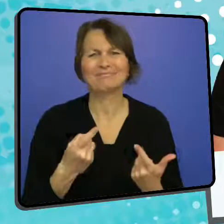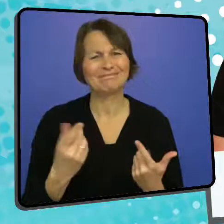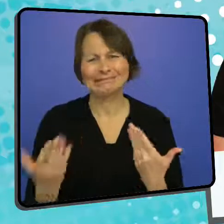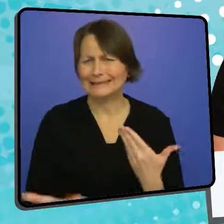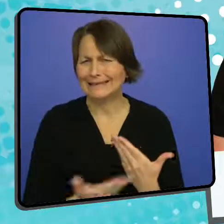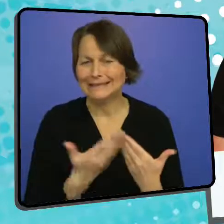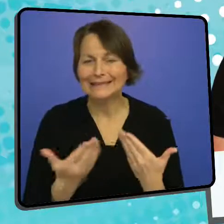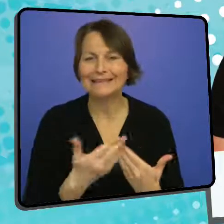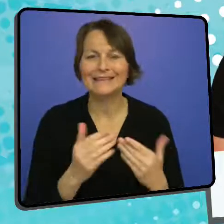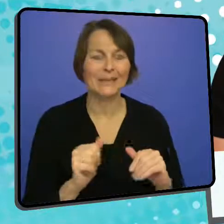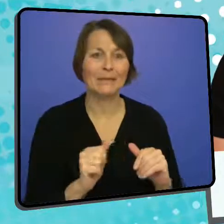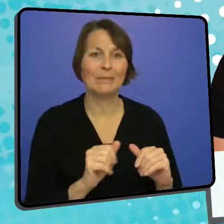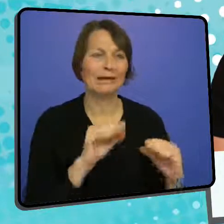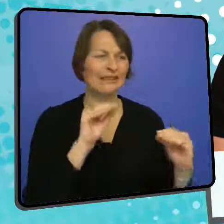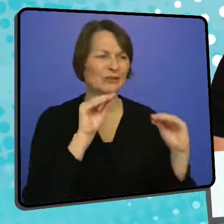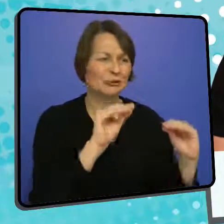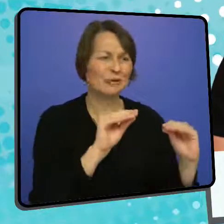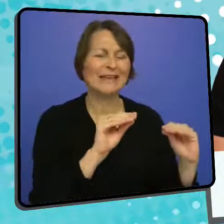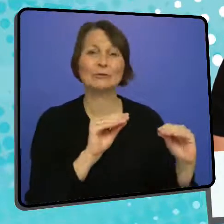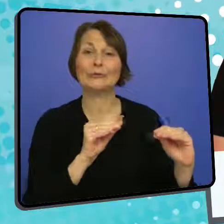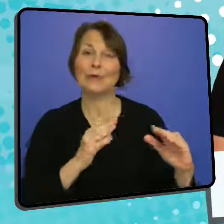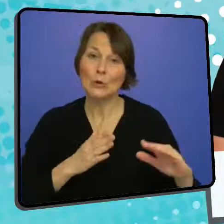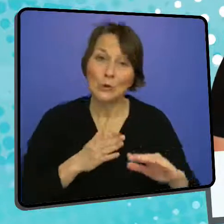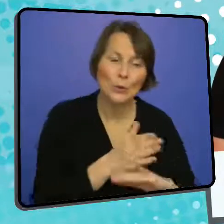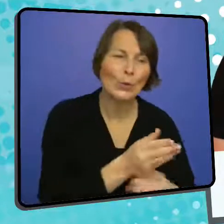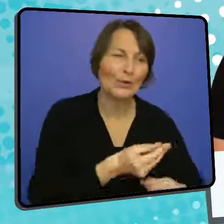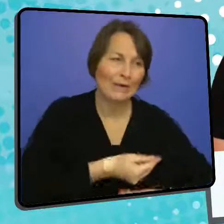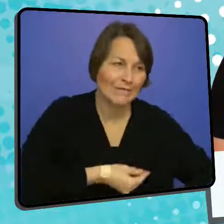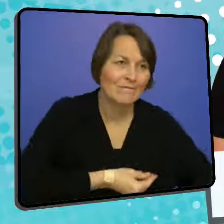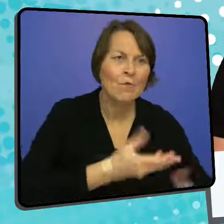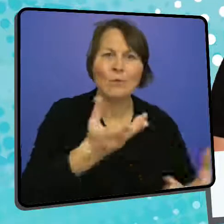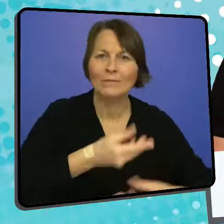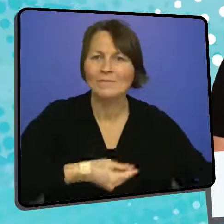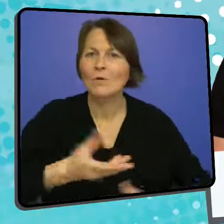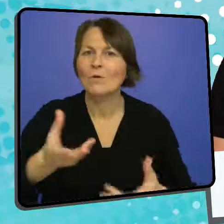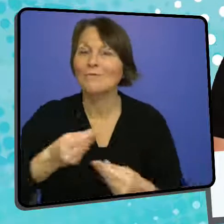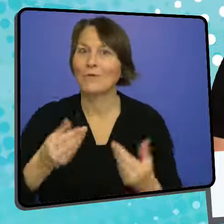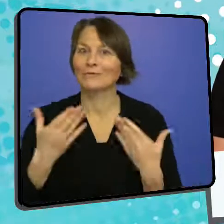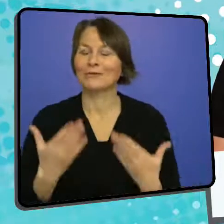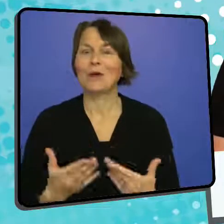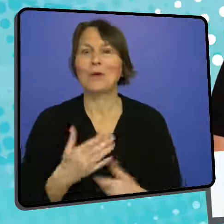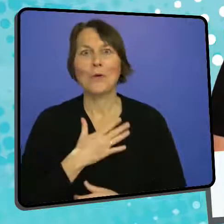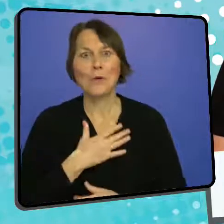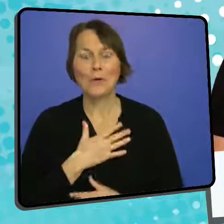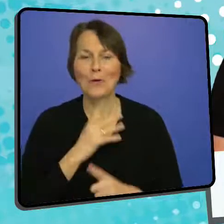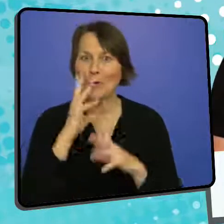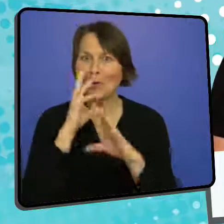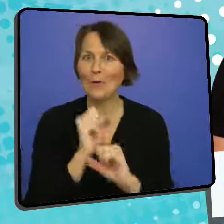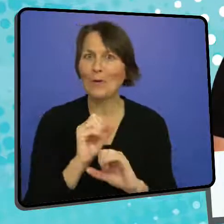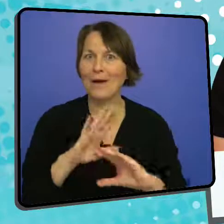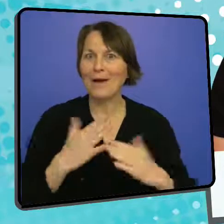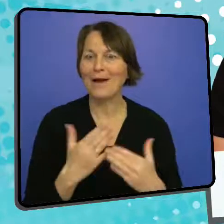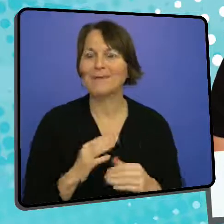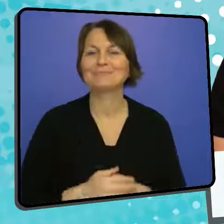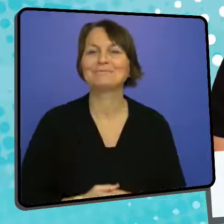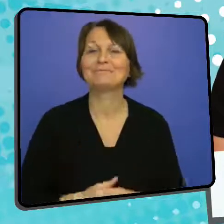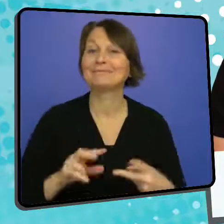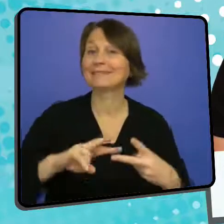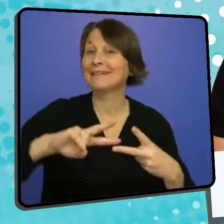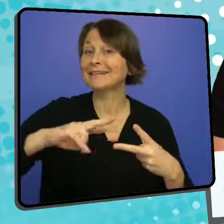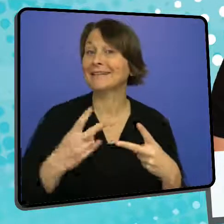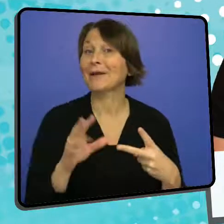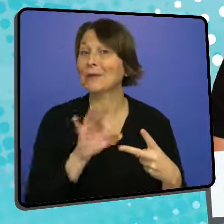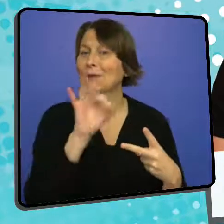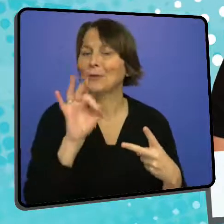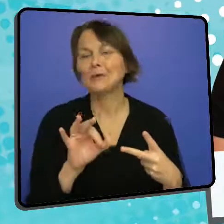how do I actually truly get into data science? So super, super interesting. And then our next question is always quite a hard one,